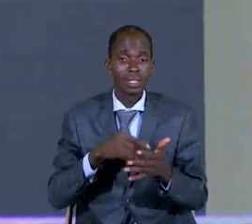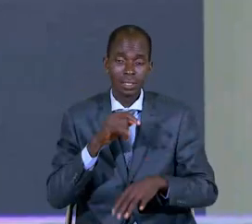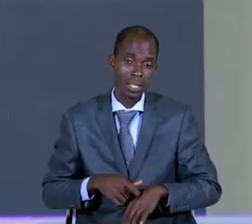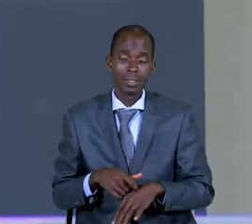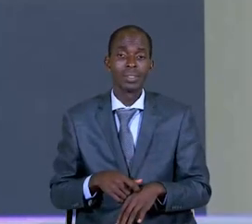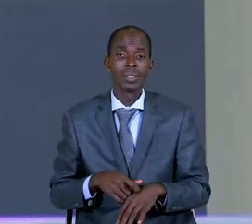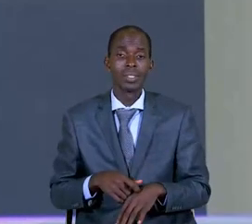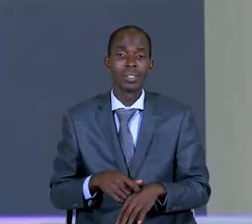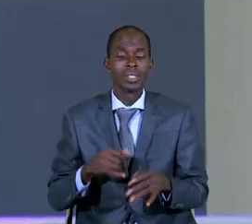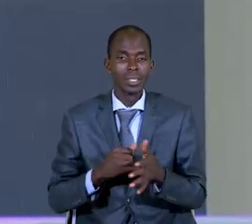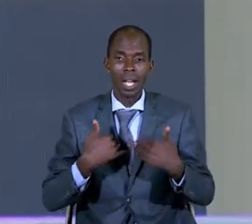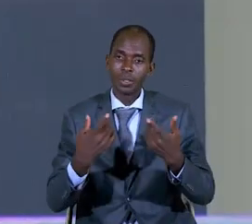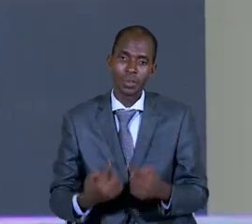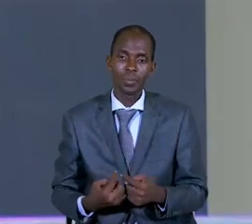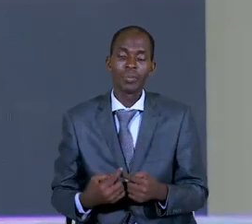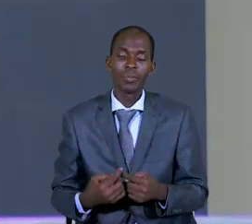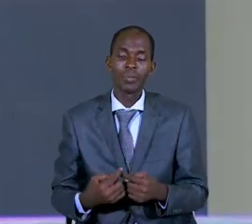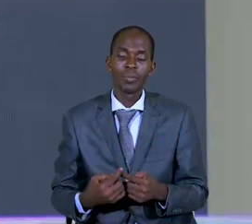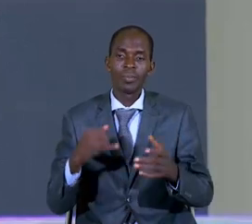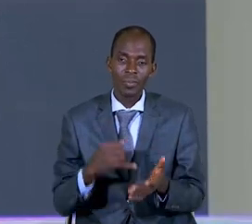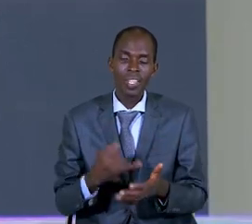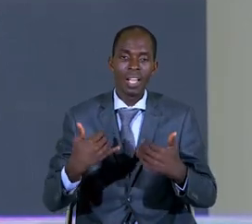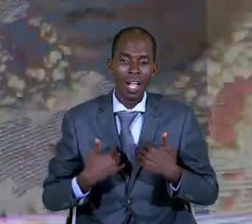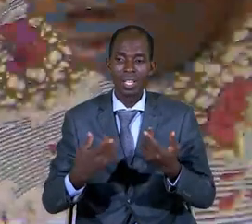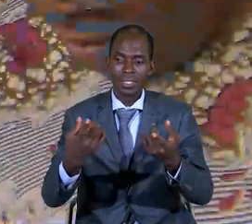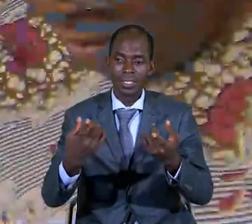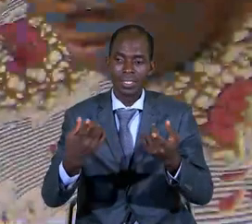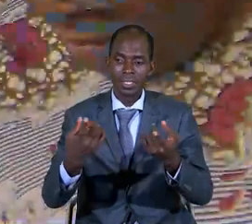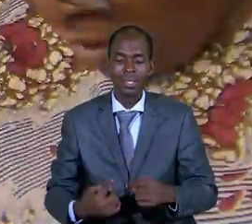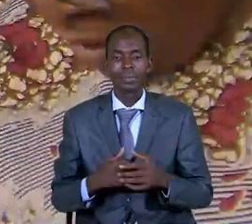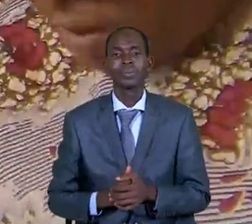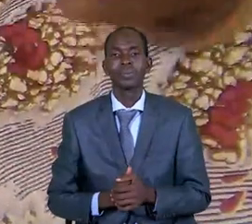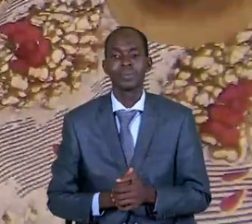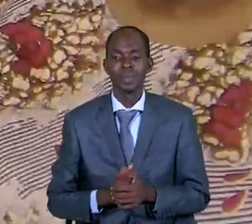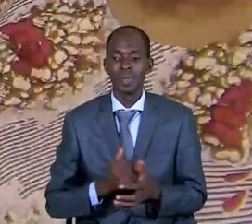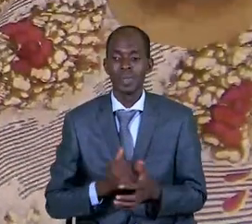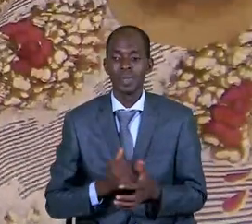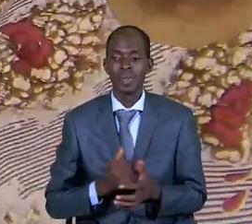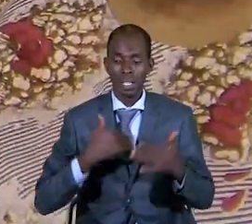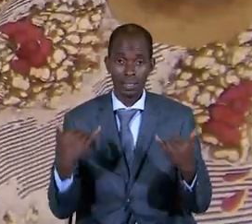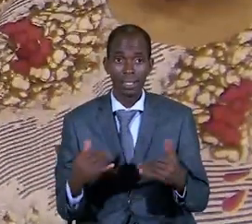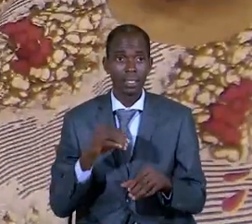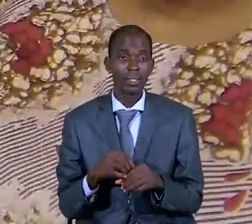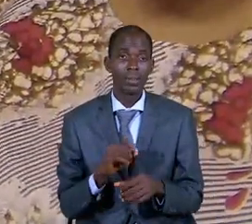has come. I said, it has come. And now in